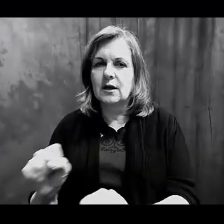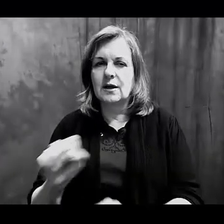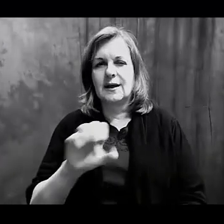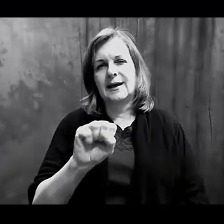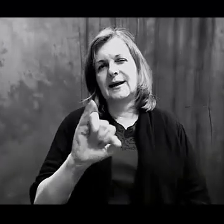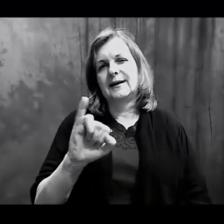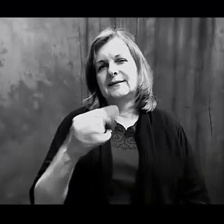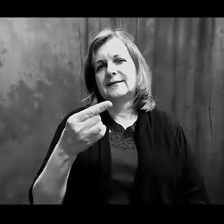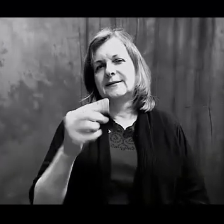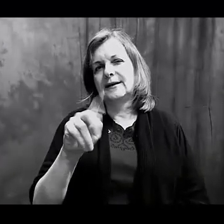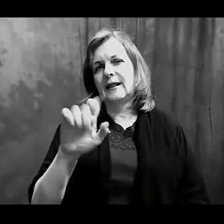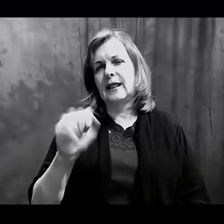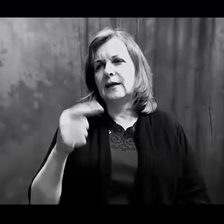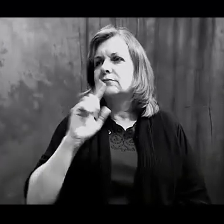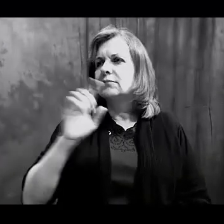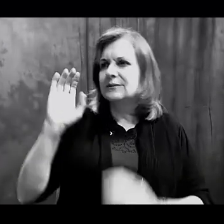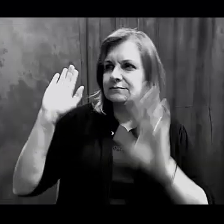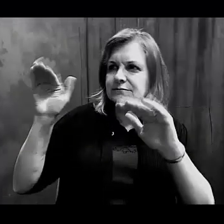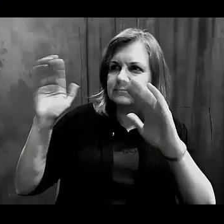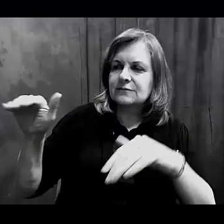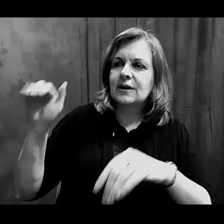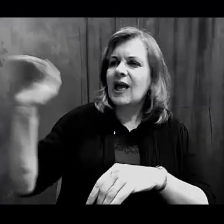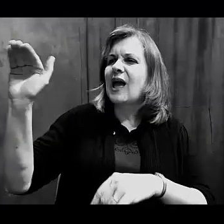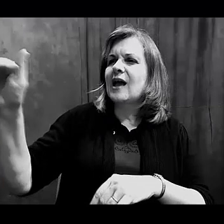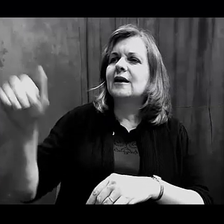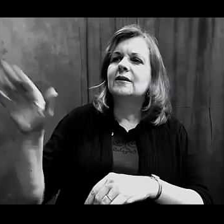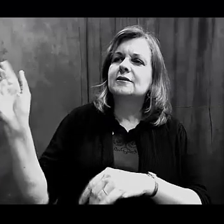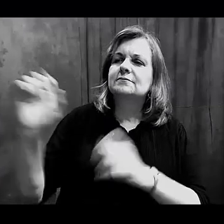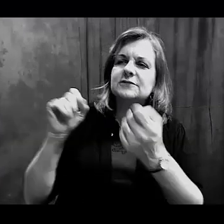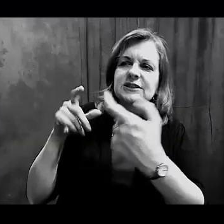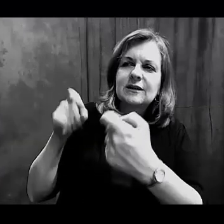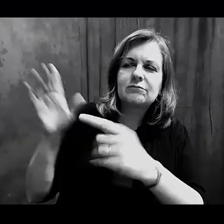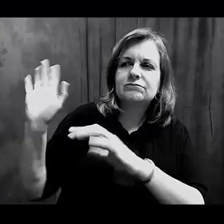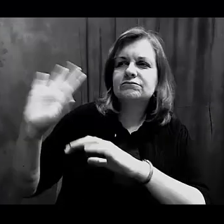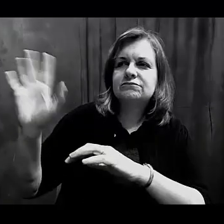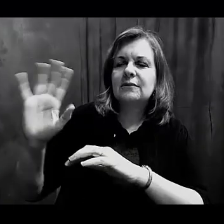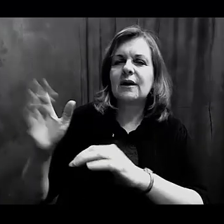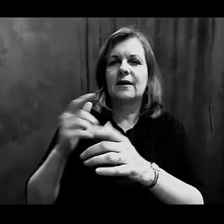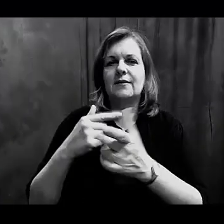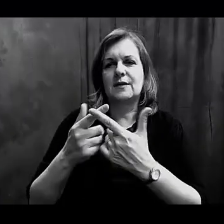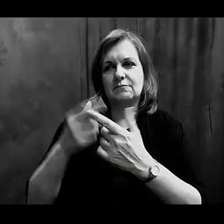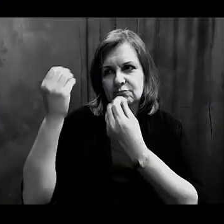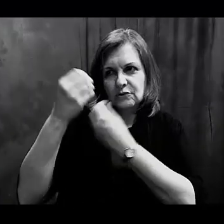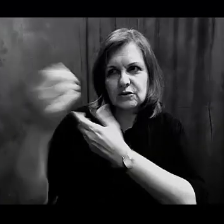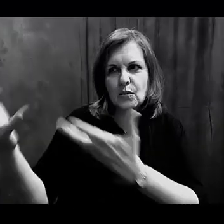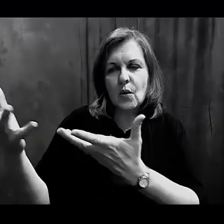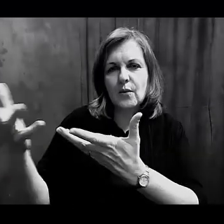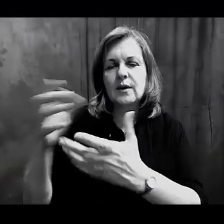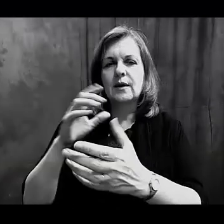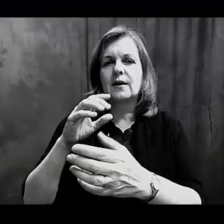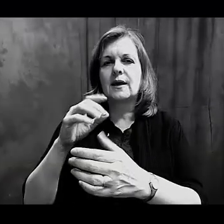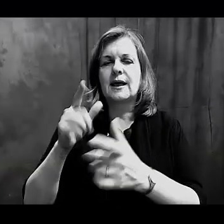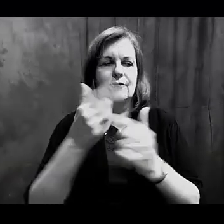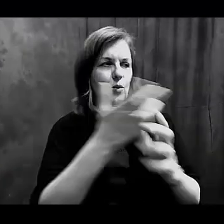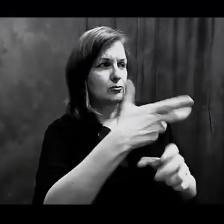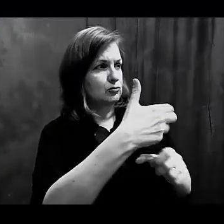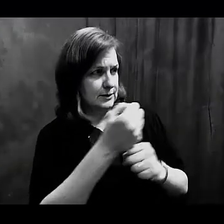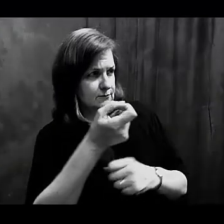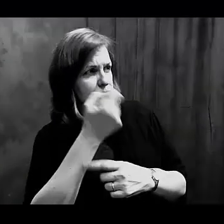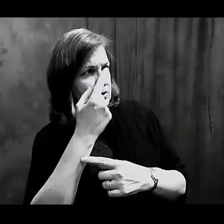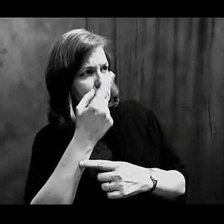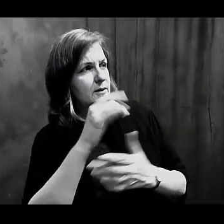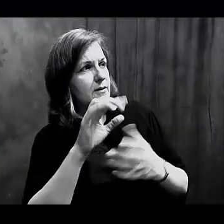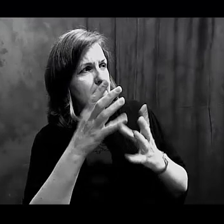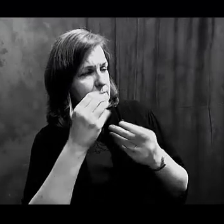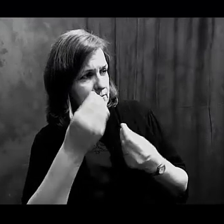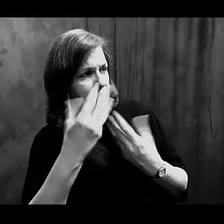safe. So the signaling is huge at making sure that the signals are sent and received